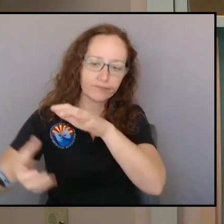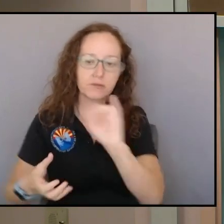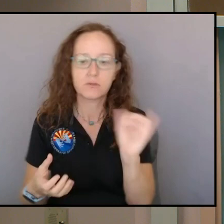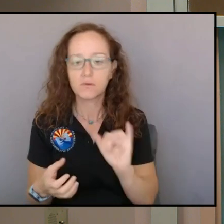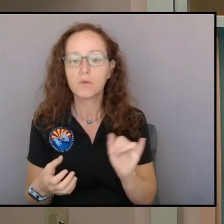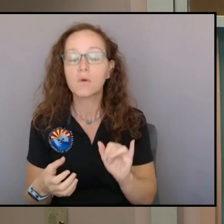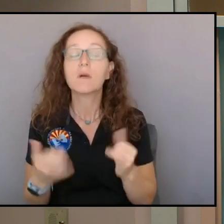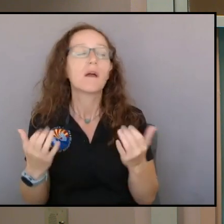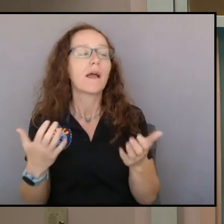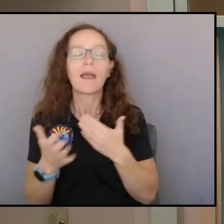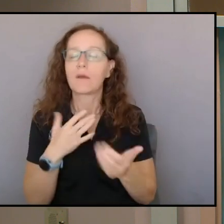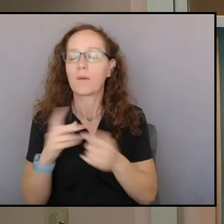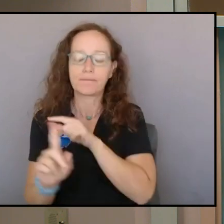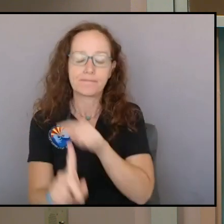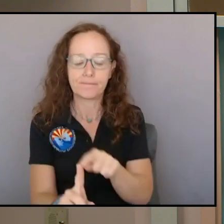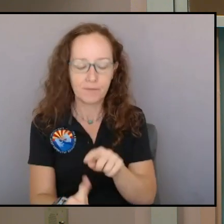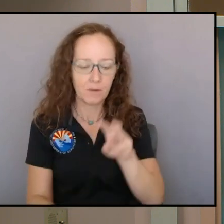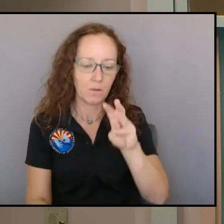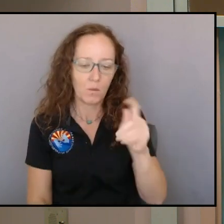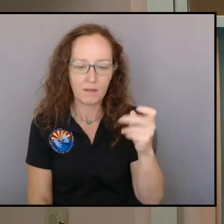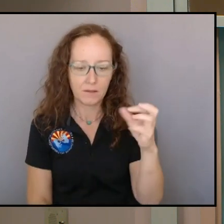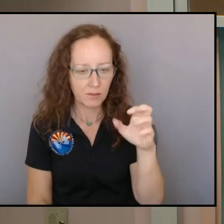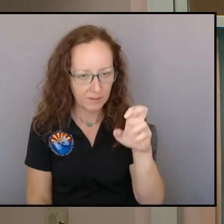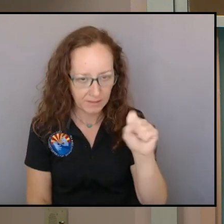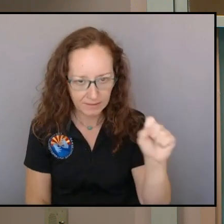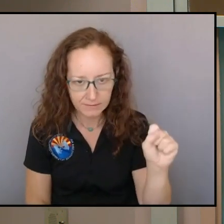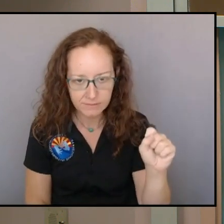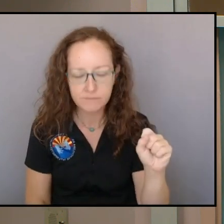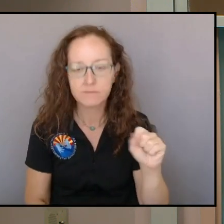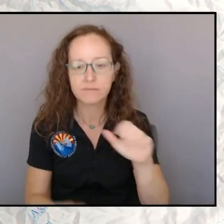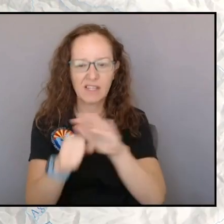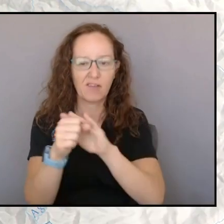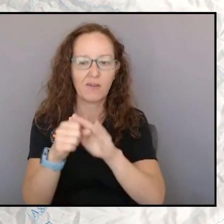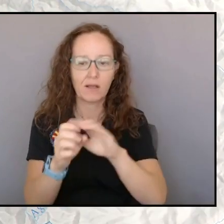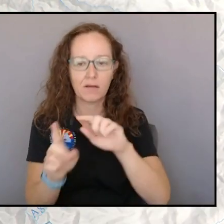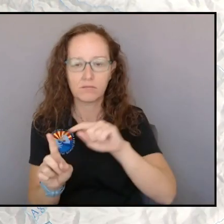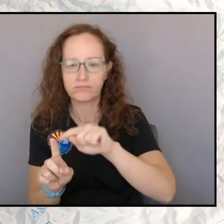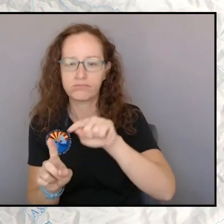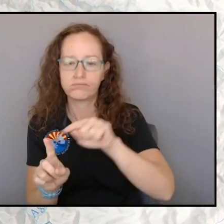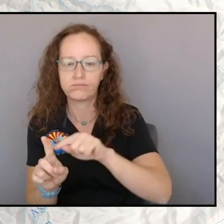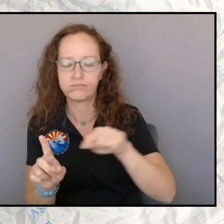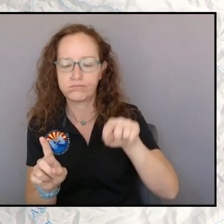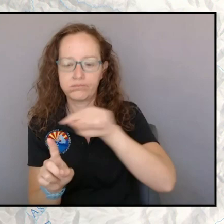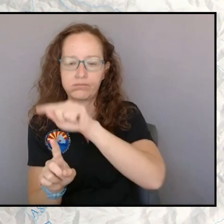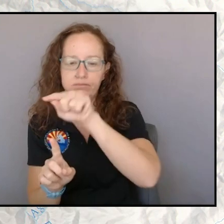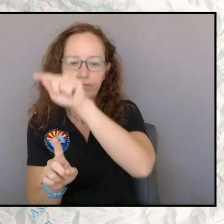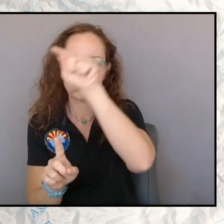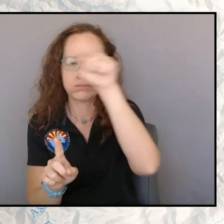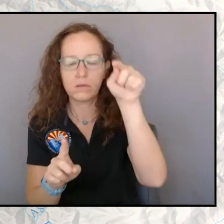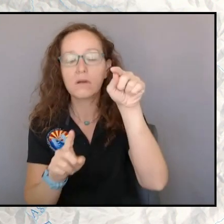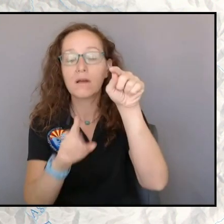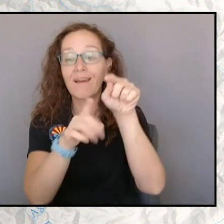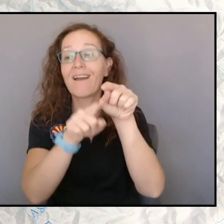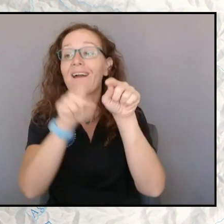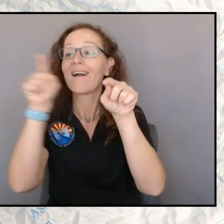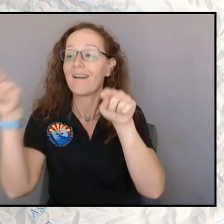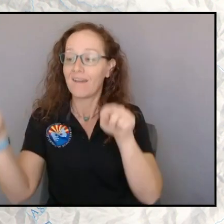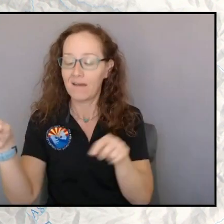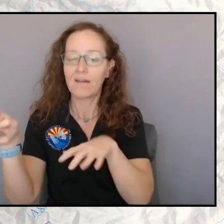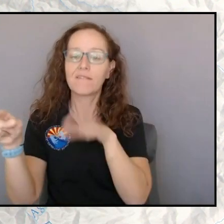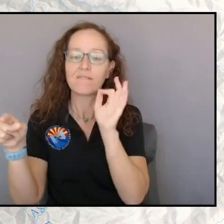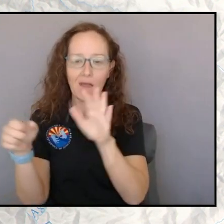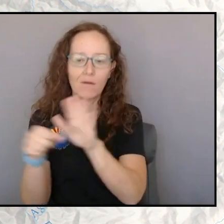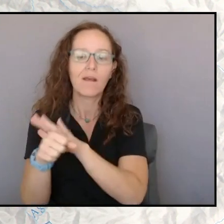talking about, the folks up here identified places that we can be successful with